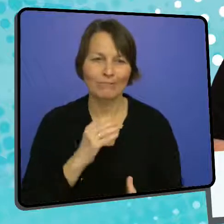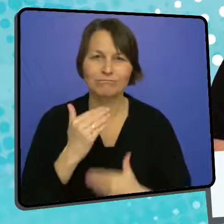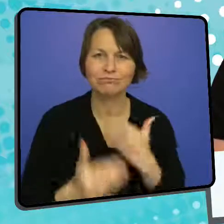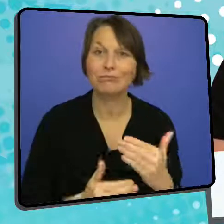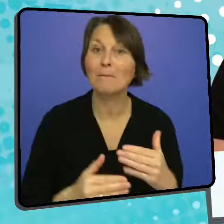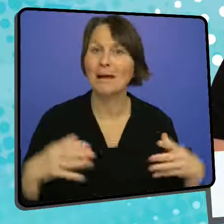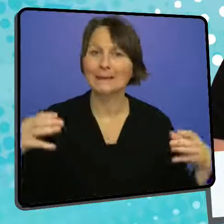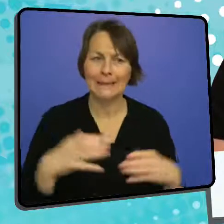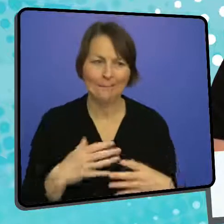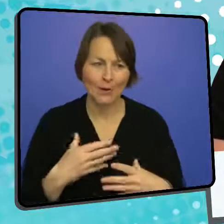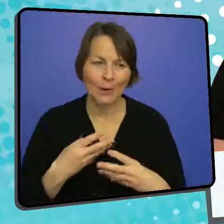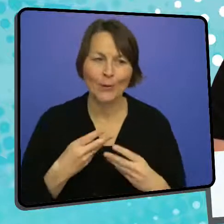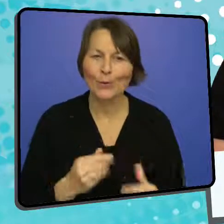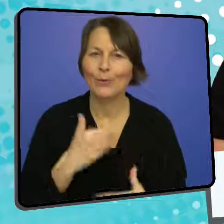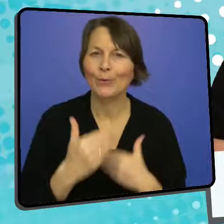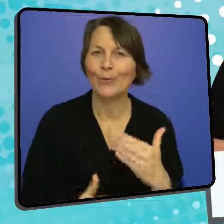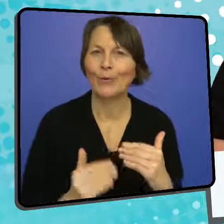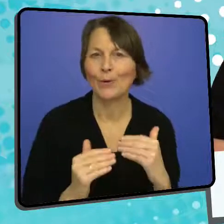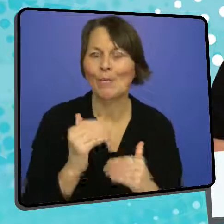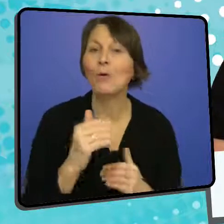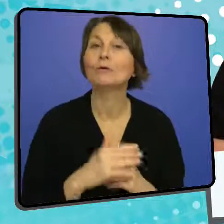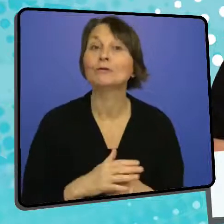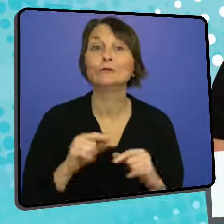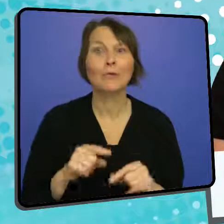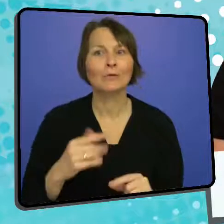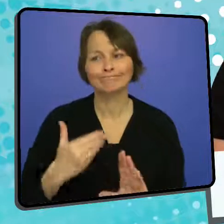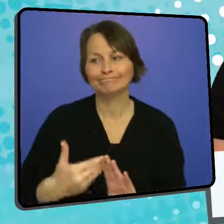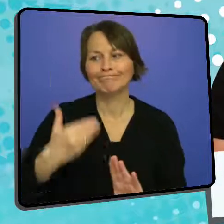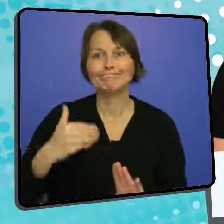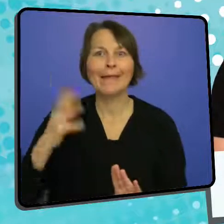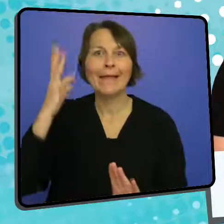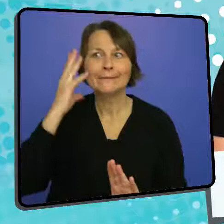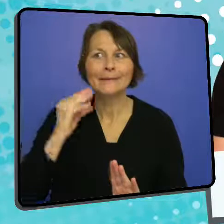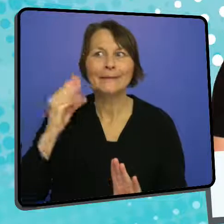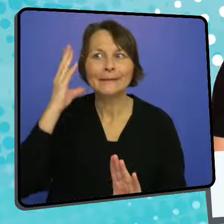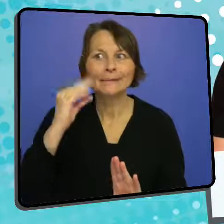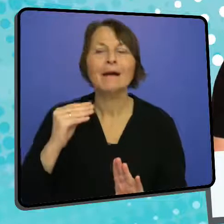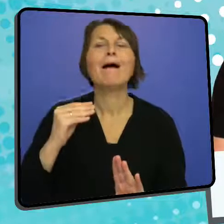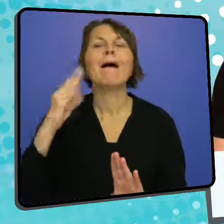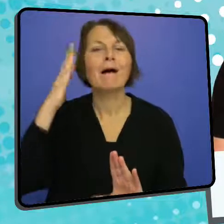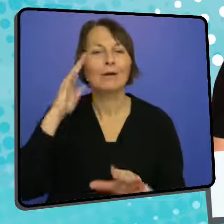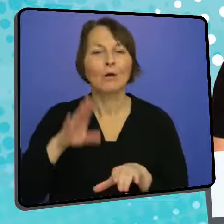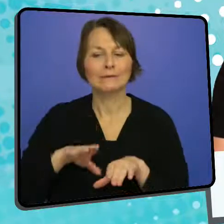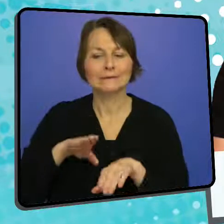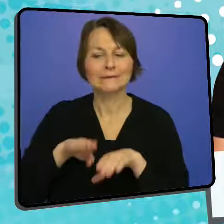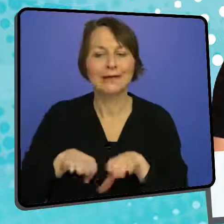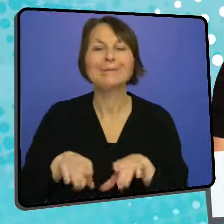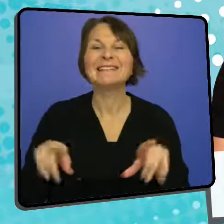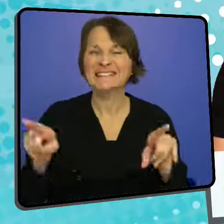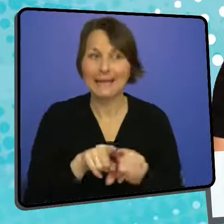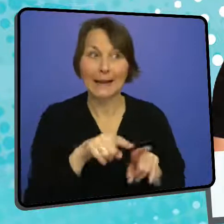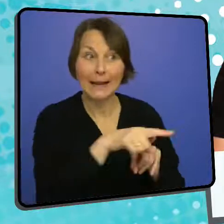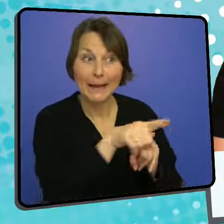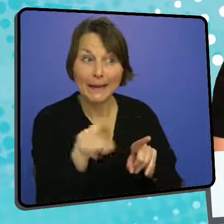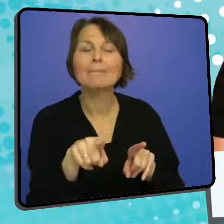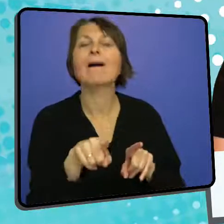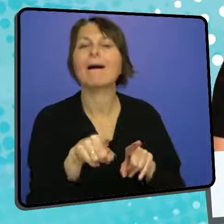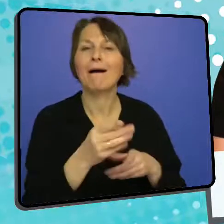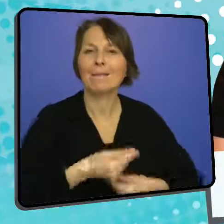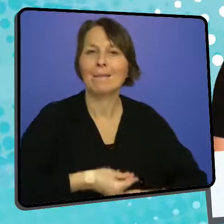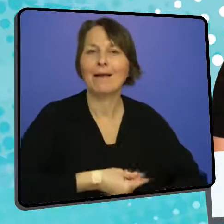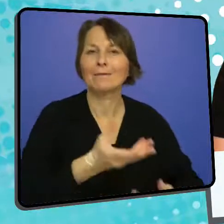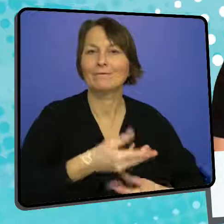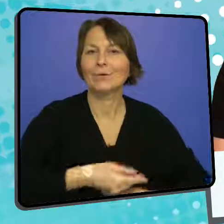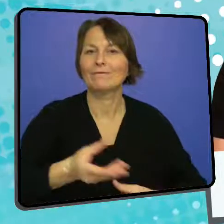I use a lot of that experience to help others go through that journey. And so that was my job, and